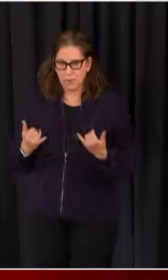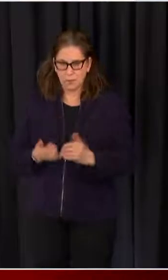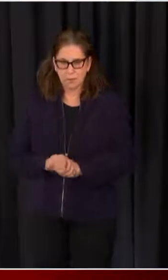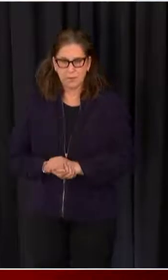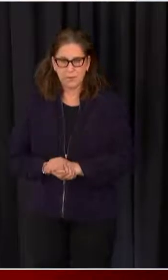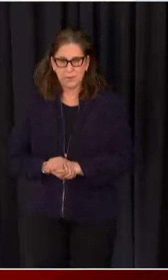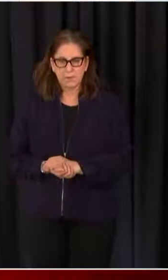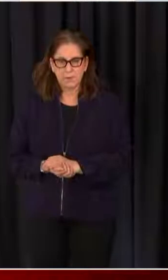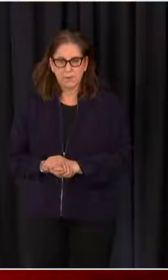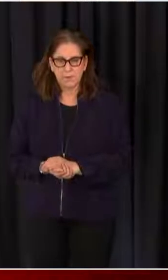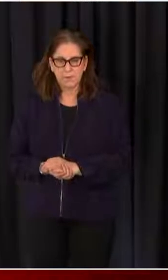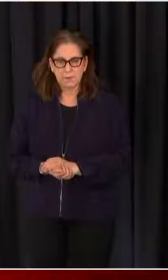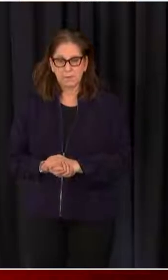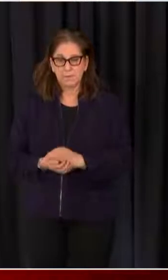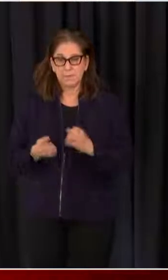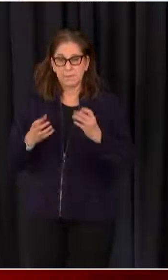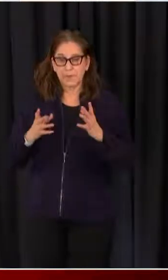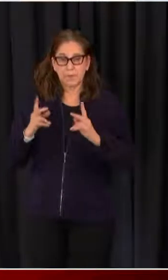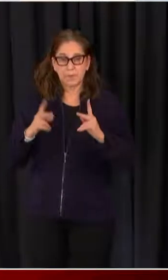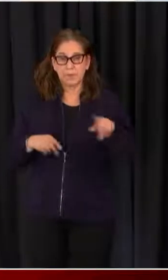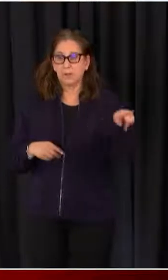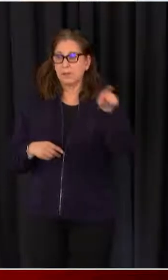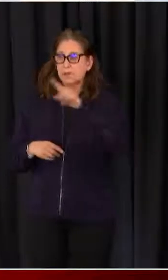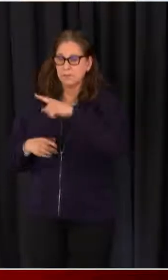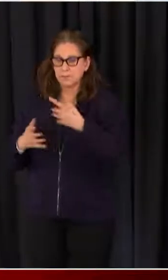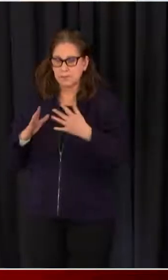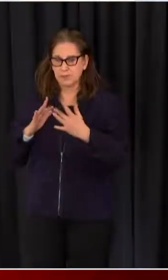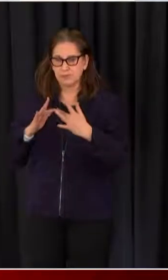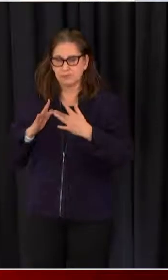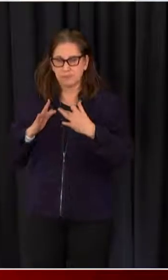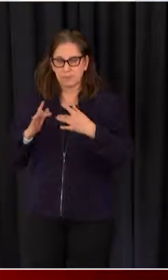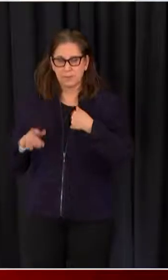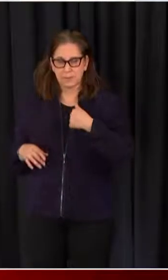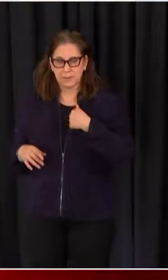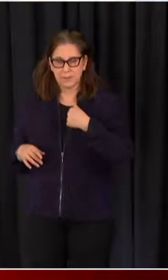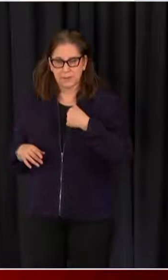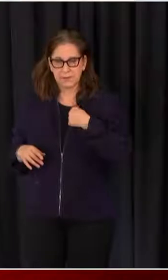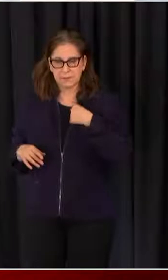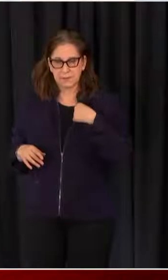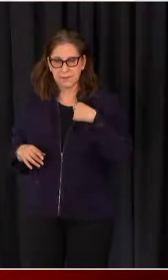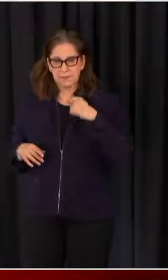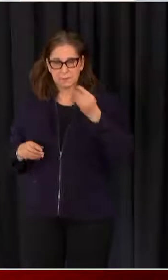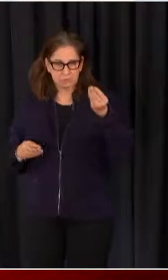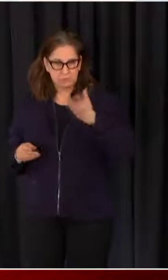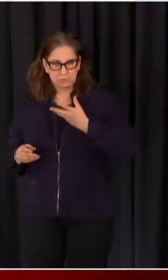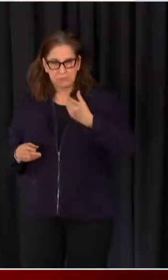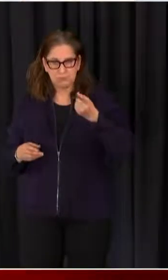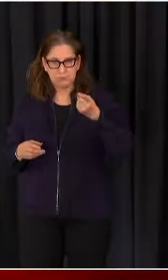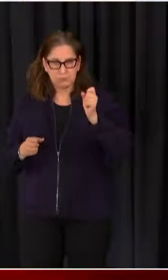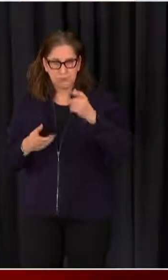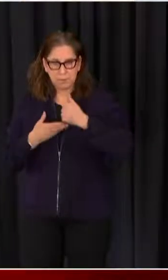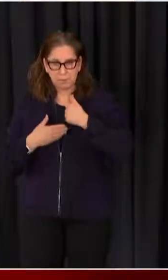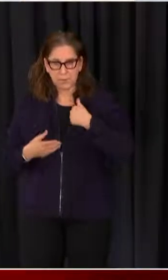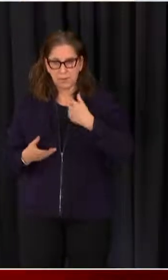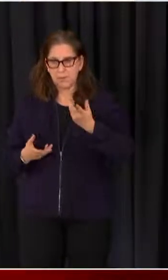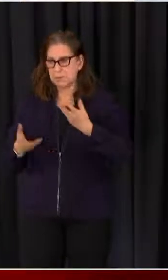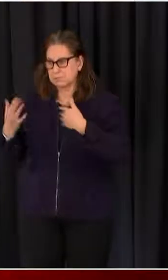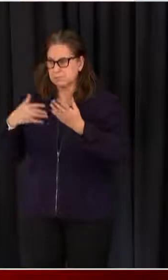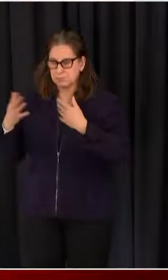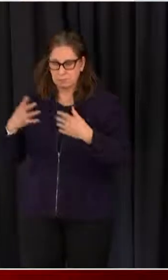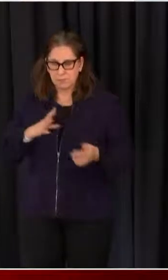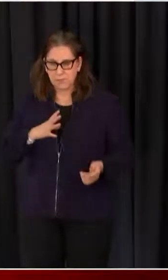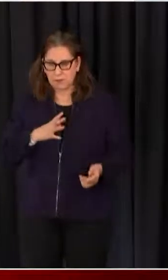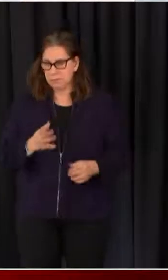different community members that have reached out and actually made themselves available to do just that. So we will be doing